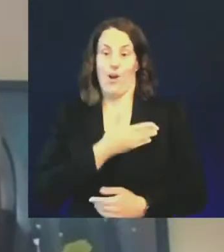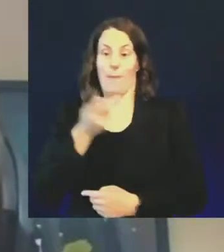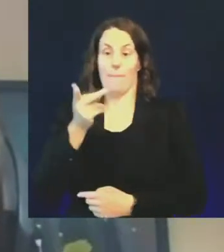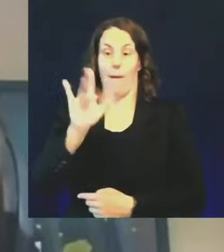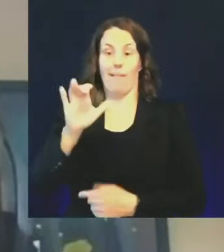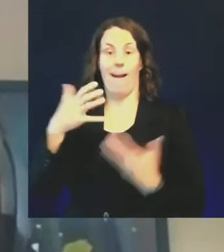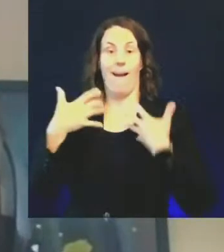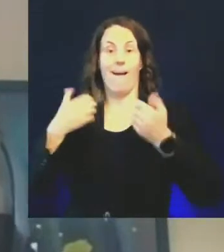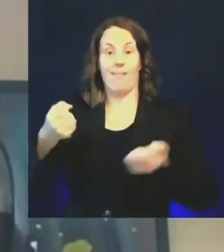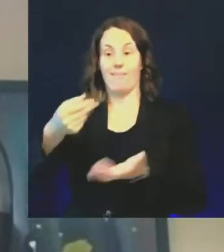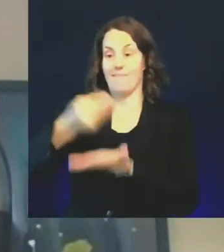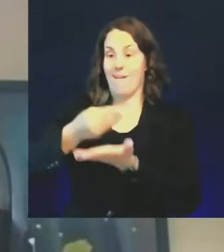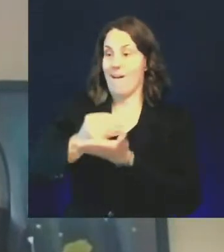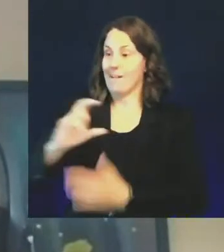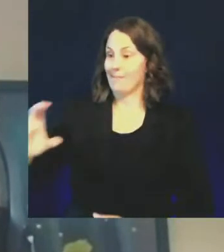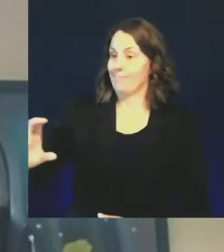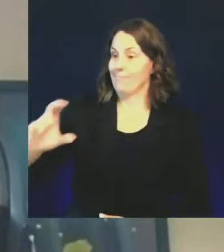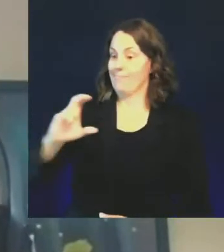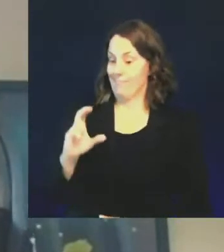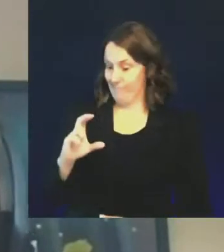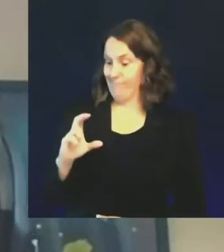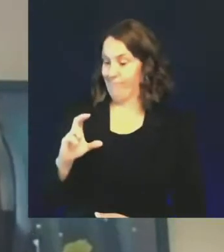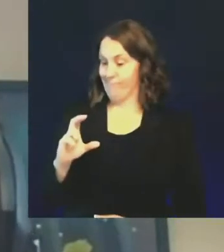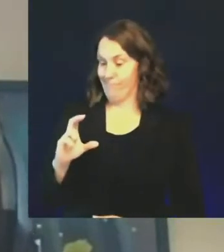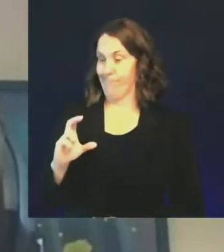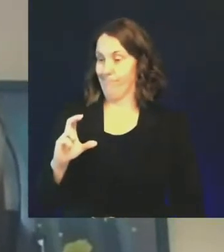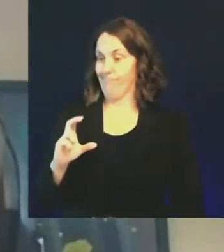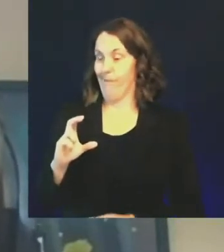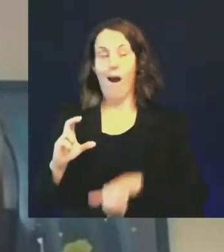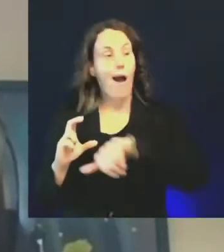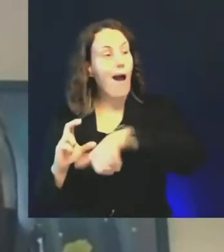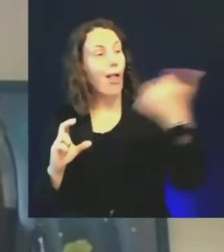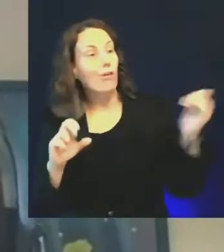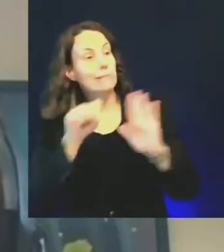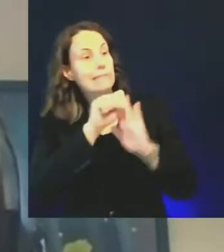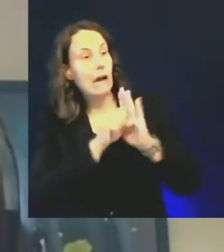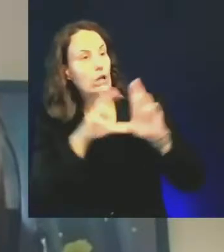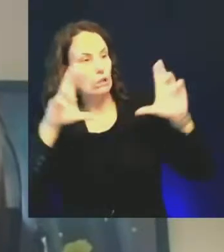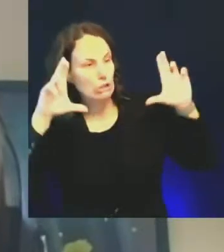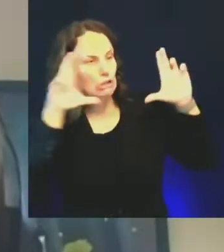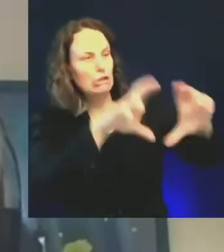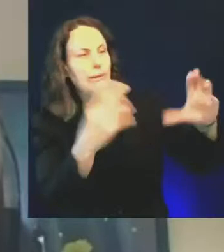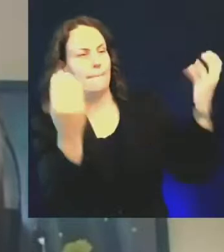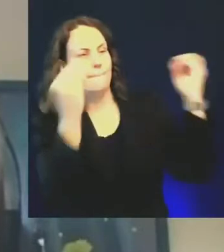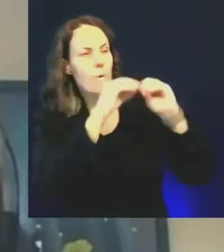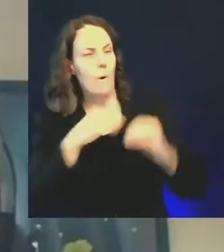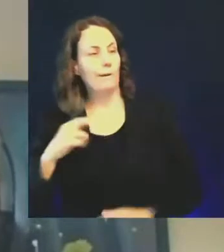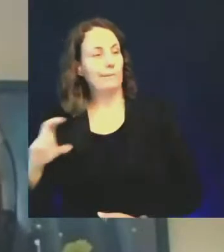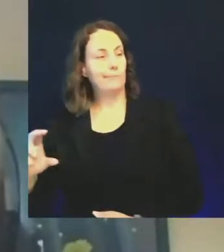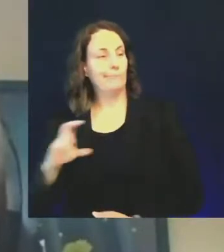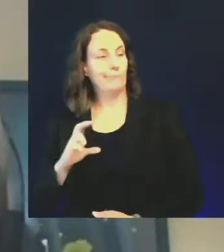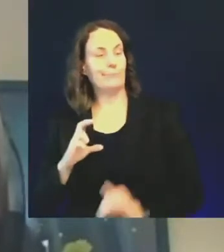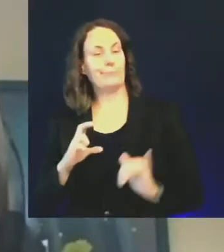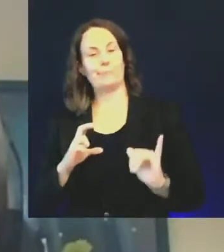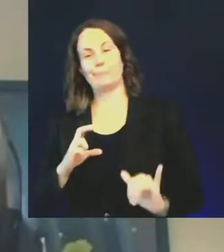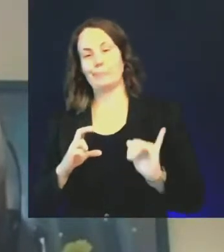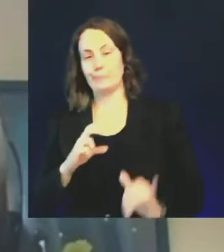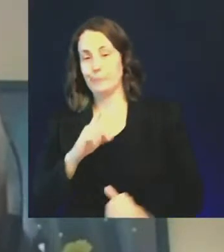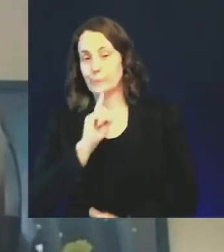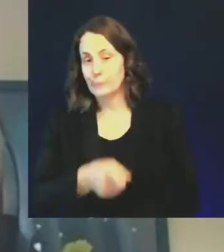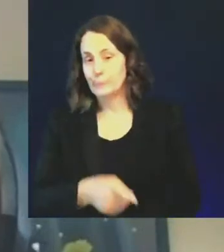the infusion of CARES dollars and American Rescue Plan dollars has